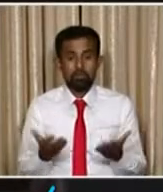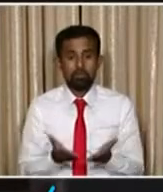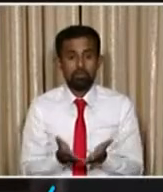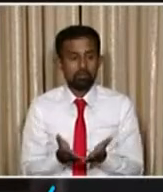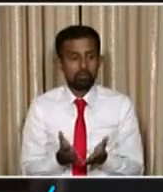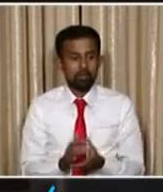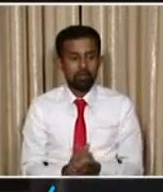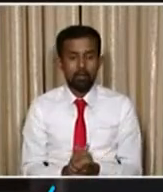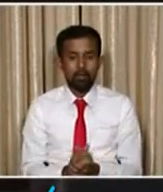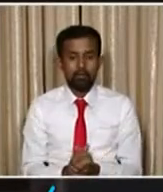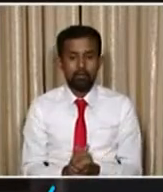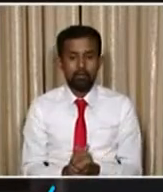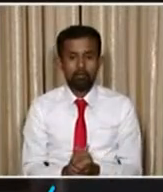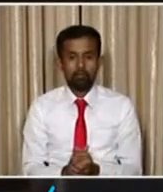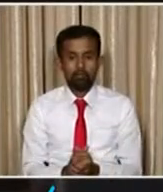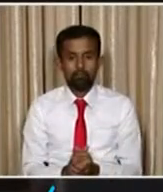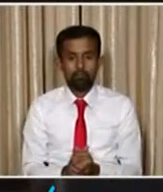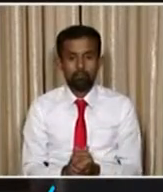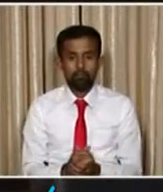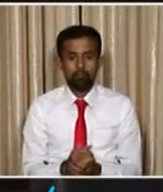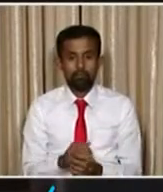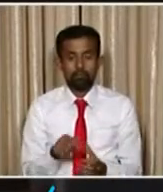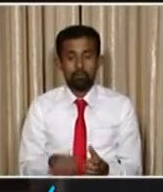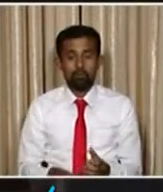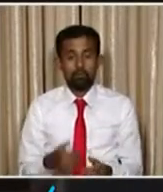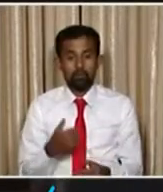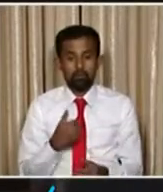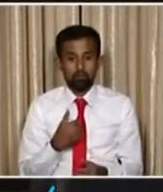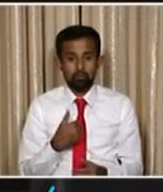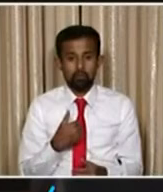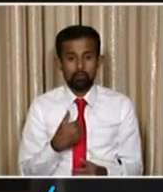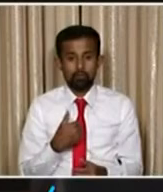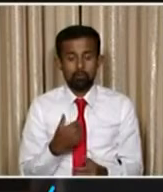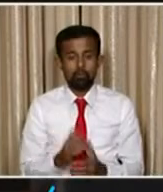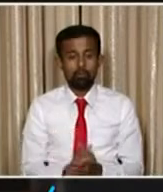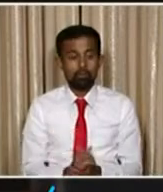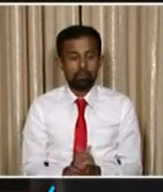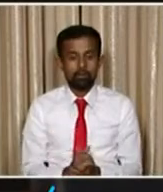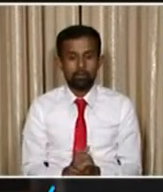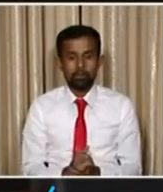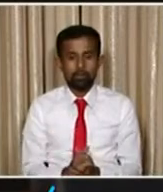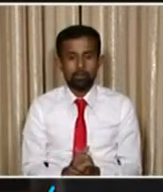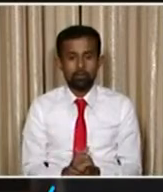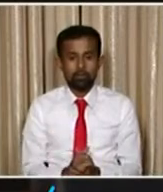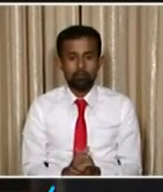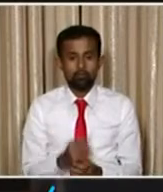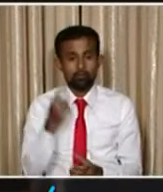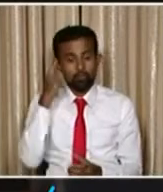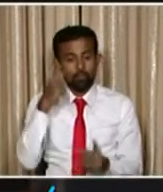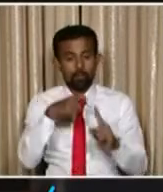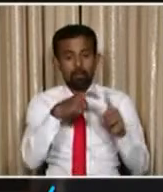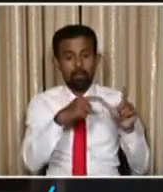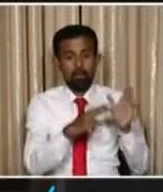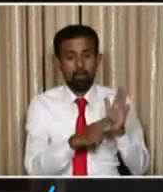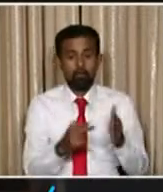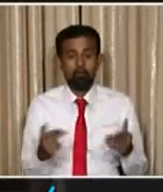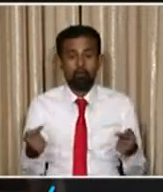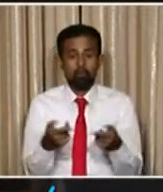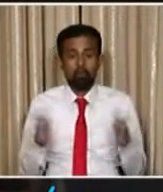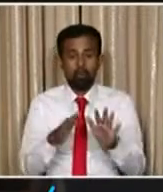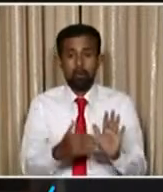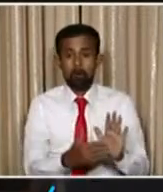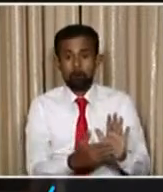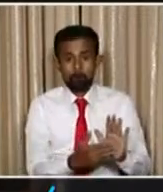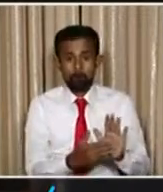and I spent 600 million for the KK's harbour. And I have put up the buildings.